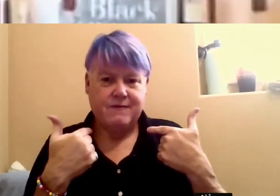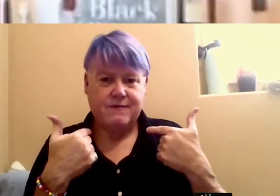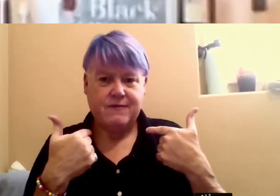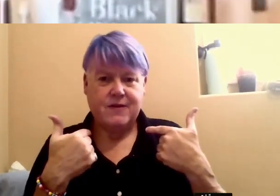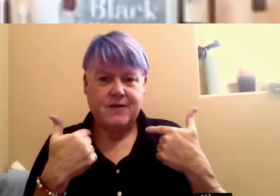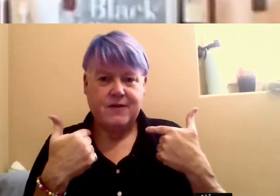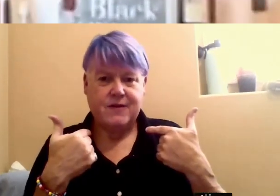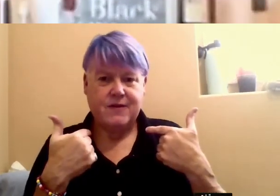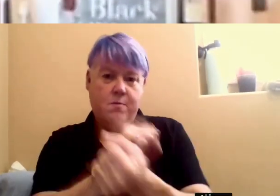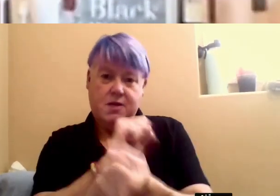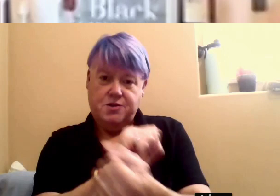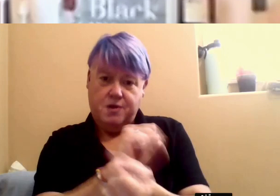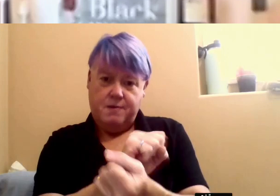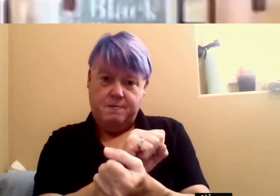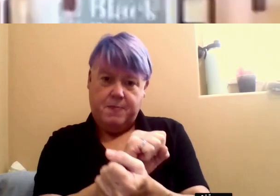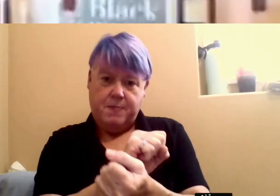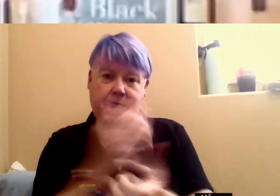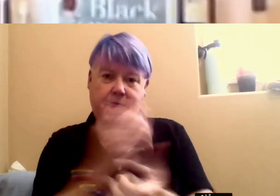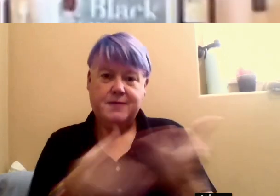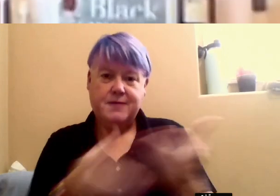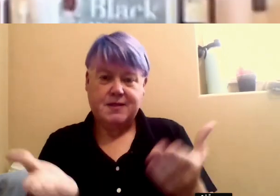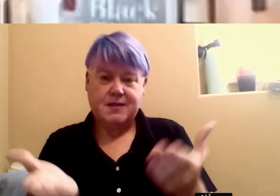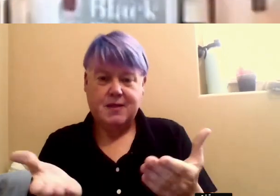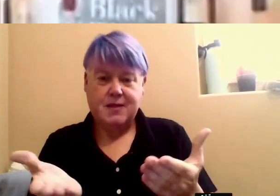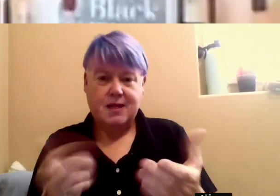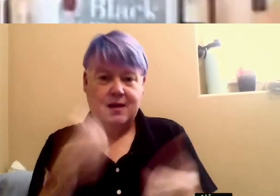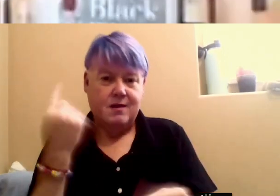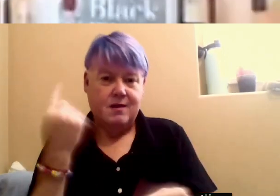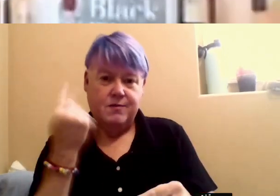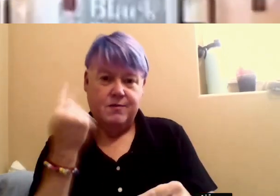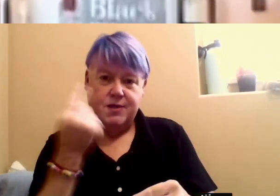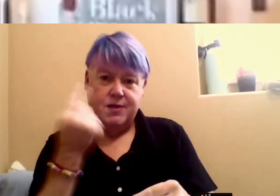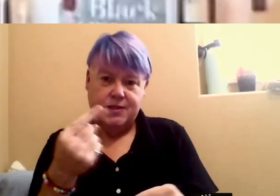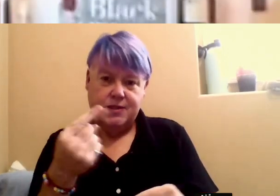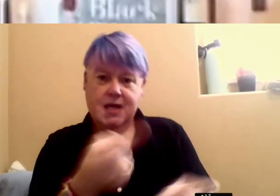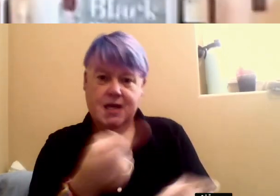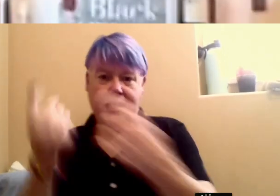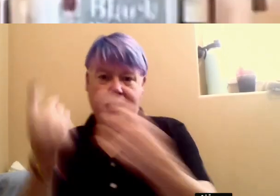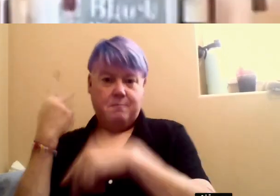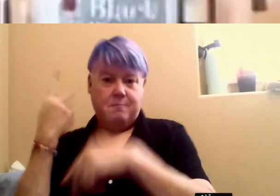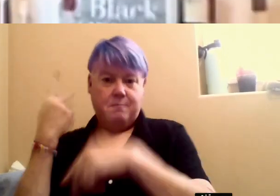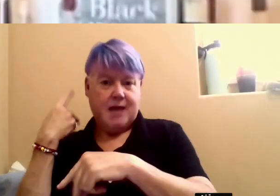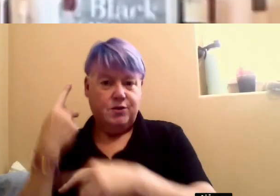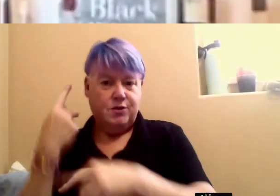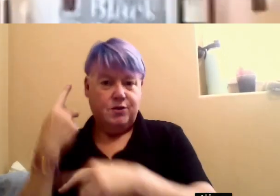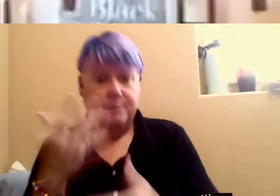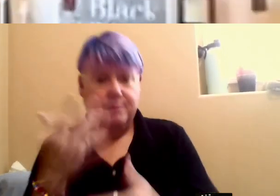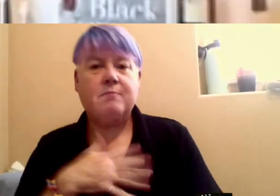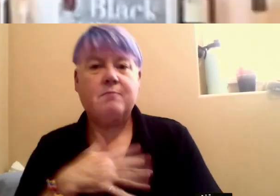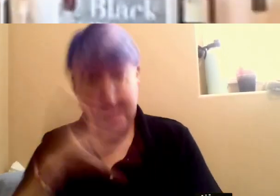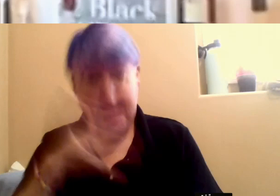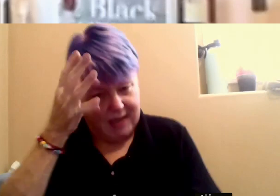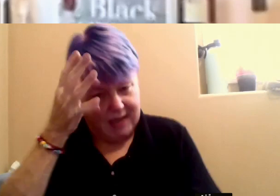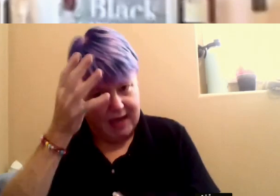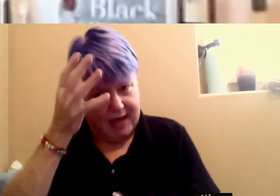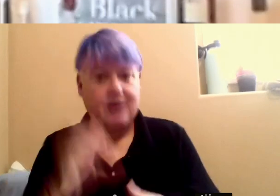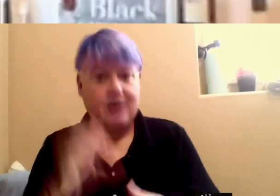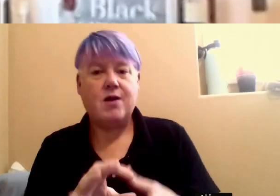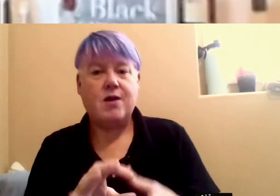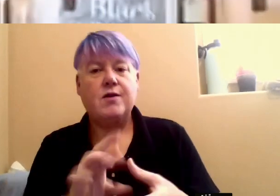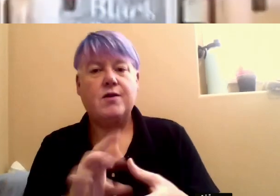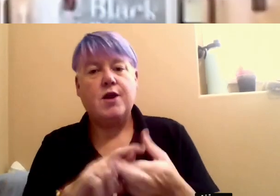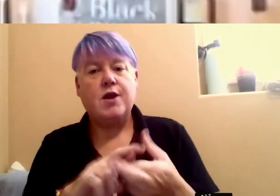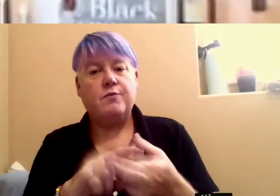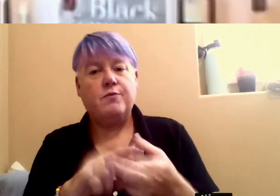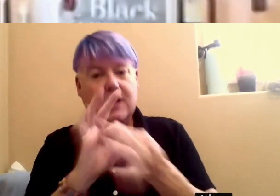career. It was something I always circled back to my father and our relationship. And